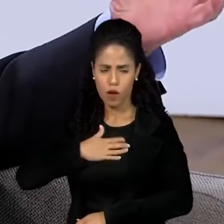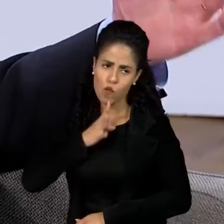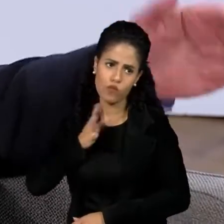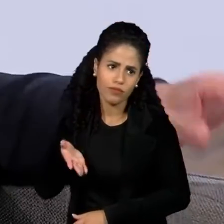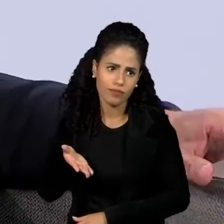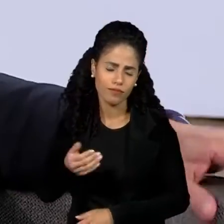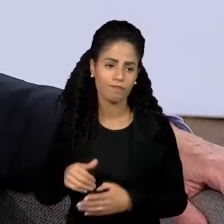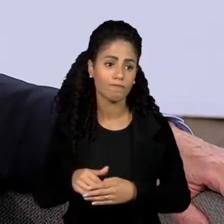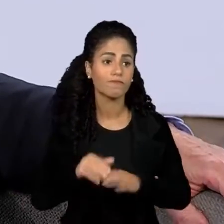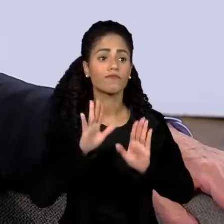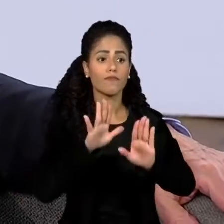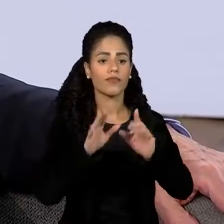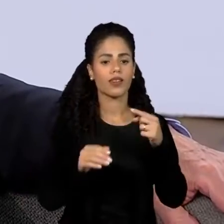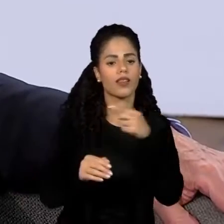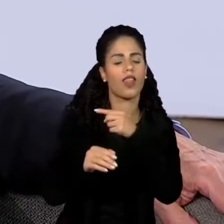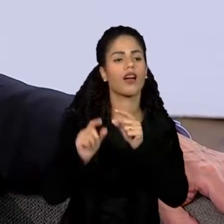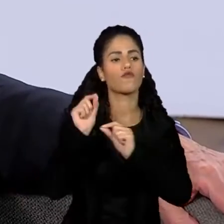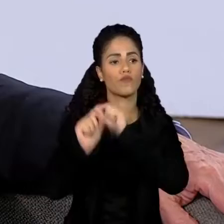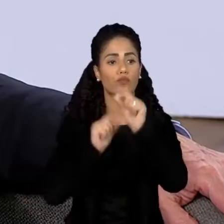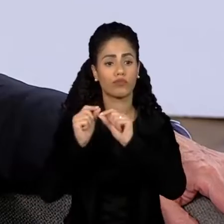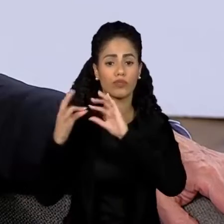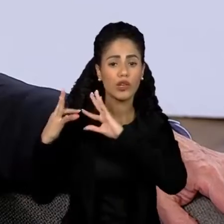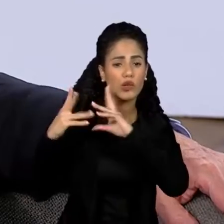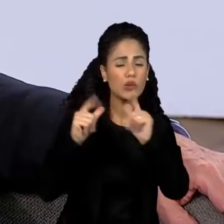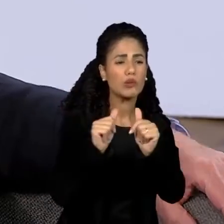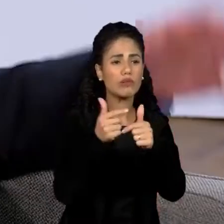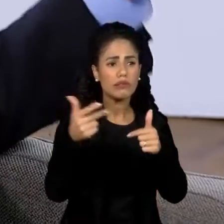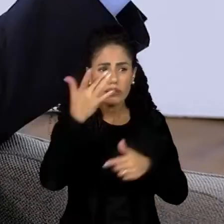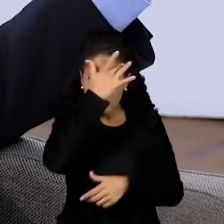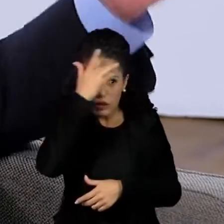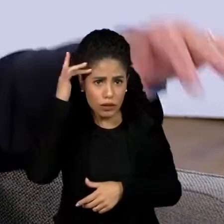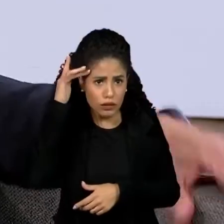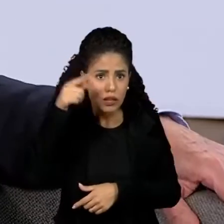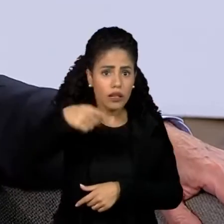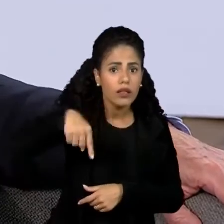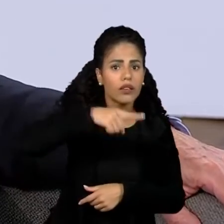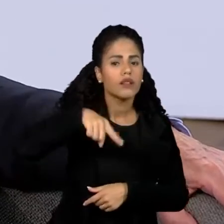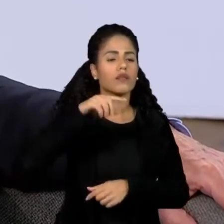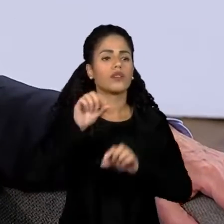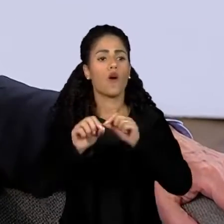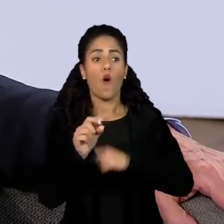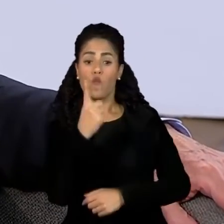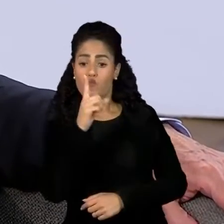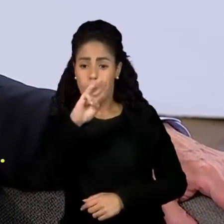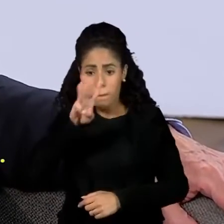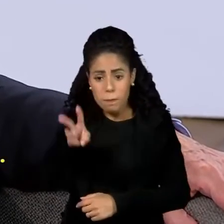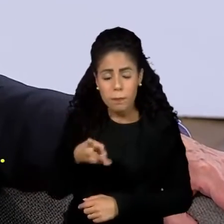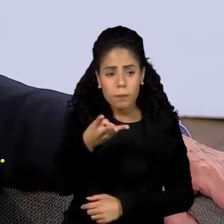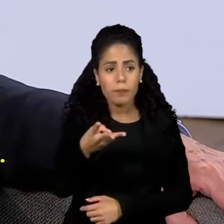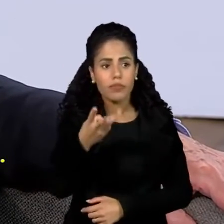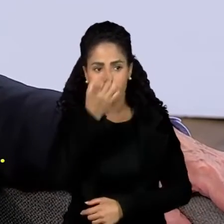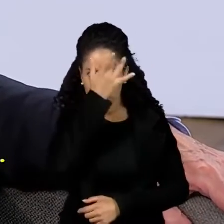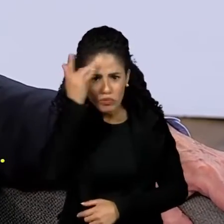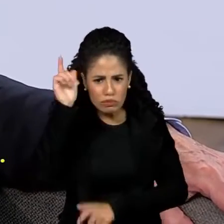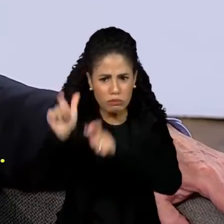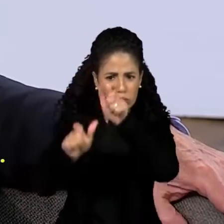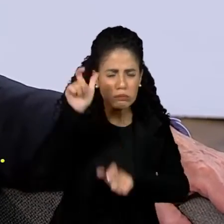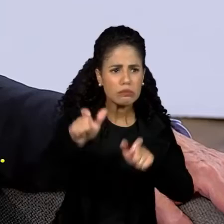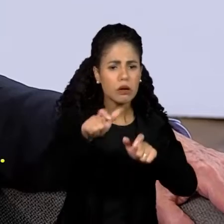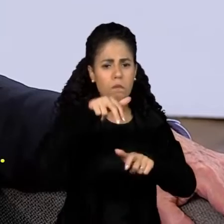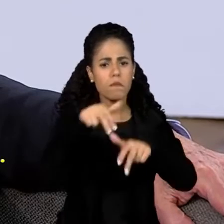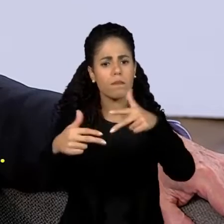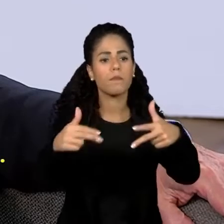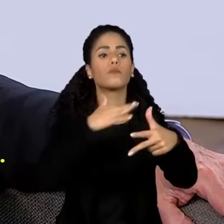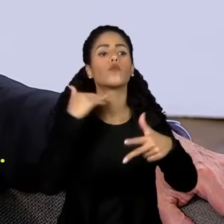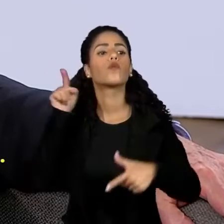One of the reasons that so many people I referred to, you know, more than 1 million people died in the United